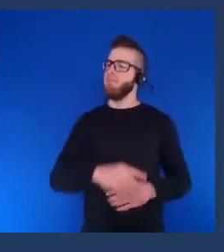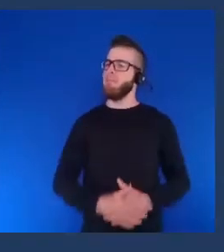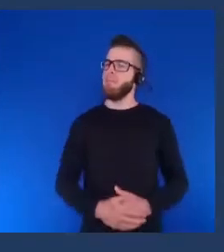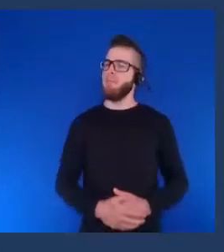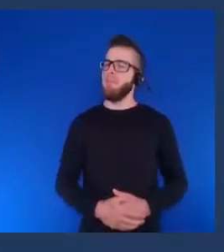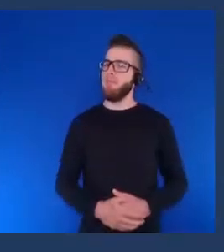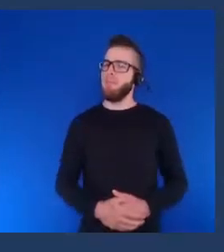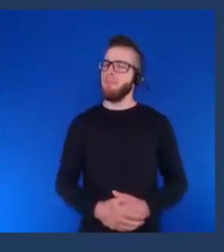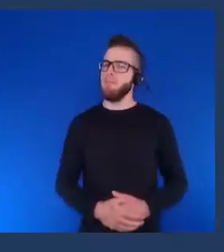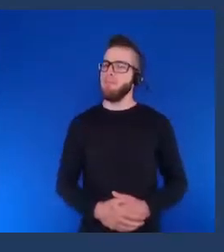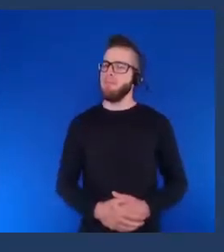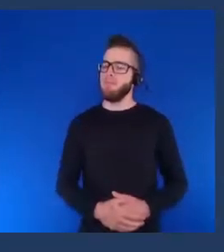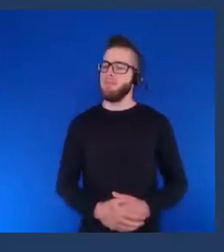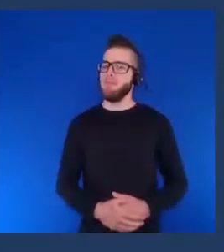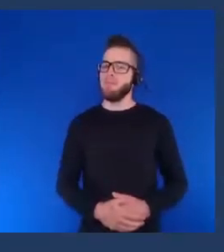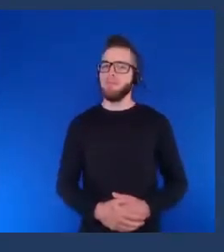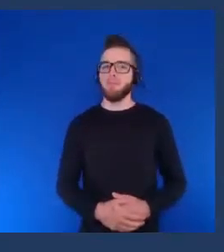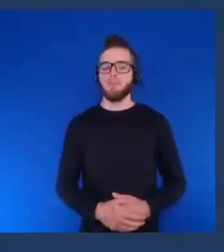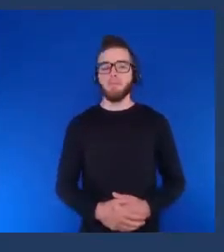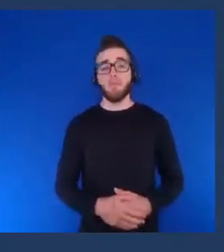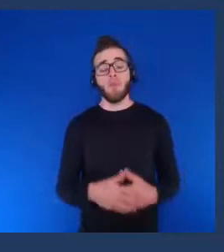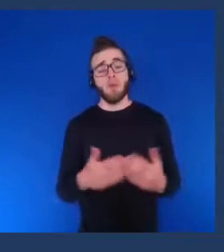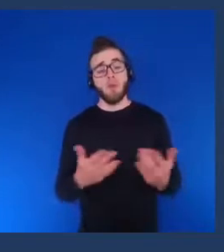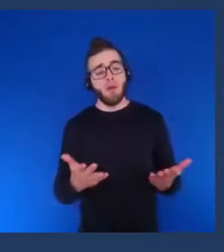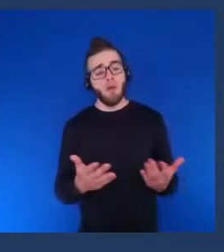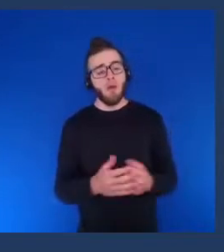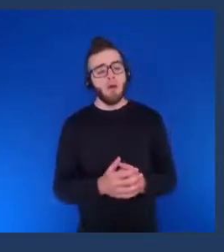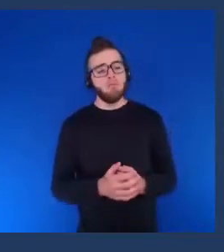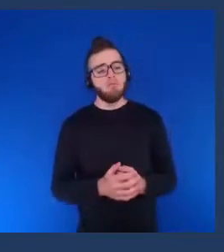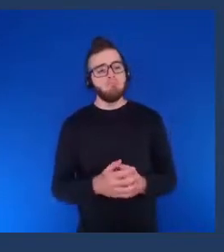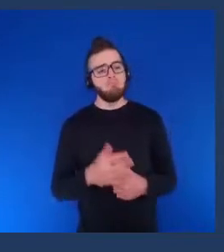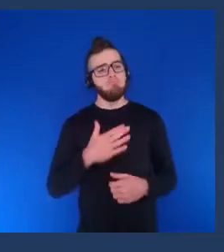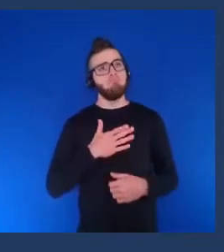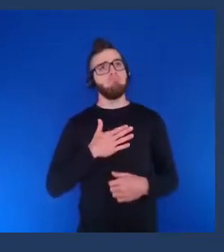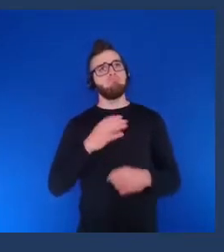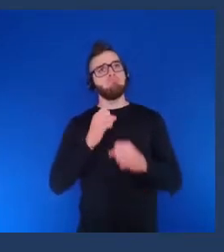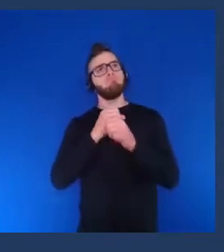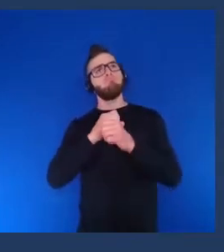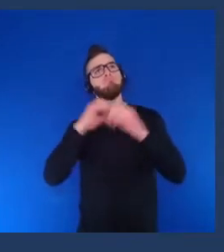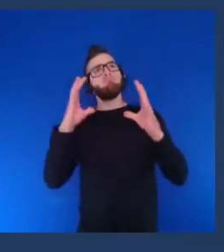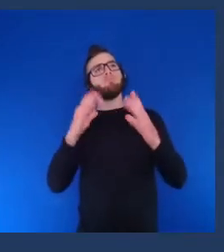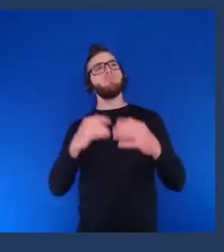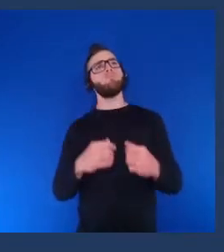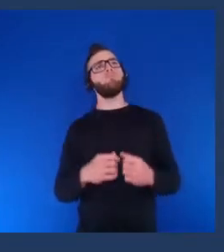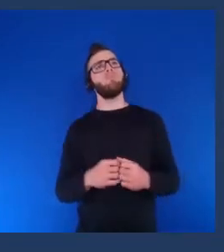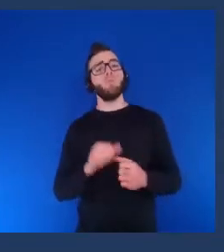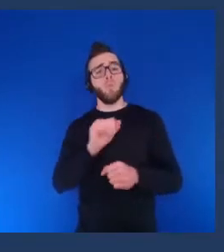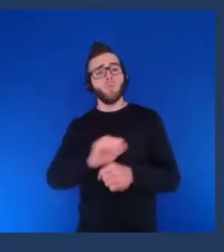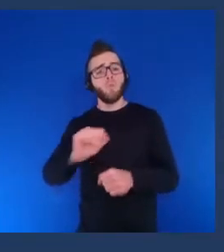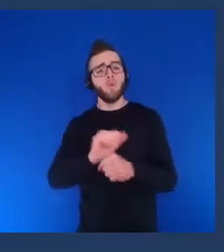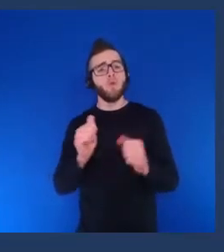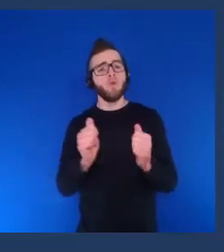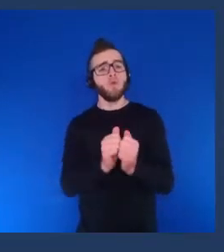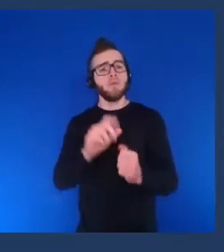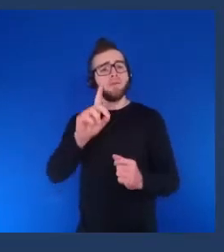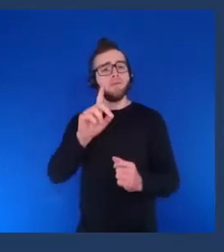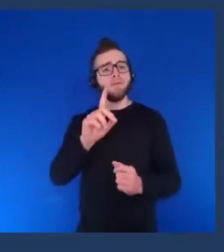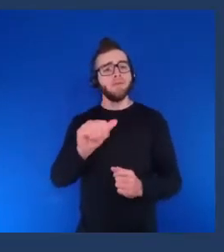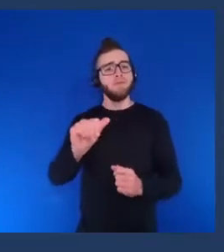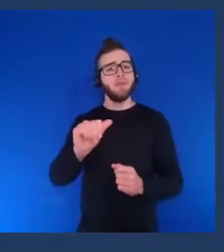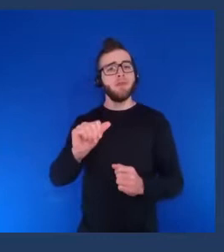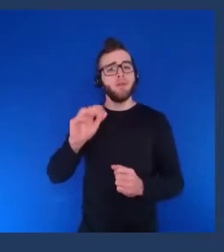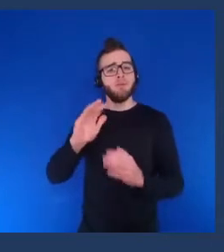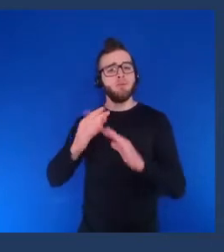Yeah, I think what's been so inspiring for me working with the disability community is that it's like holding up a big